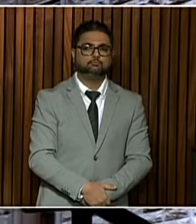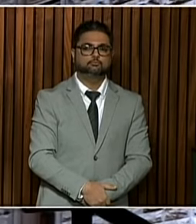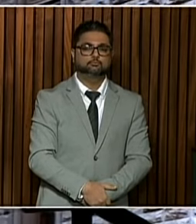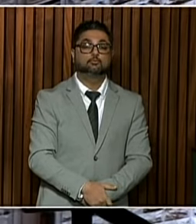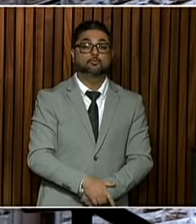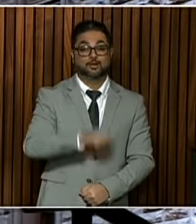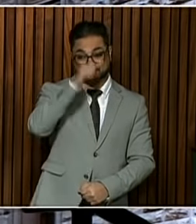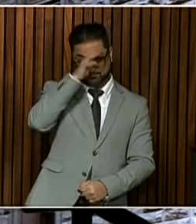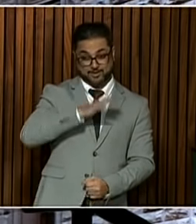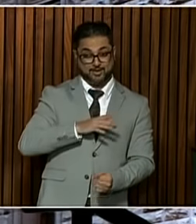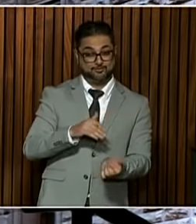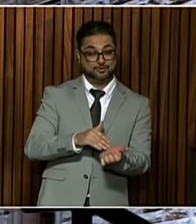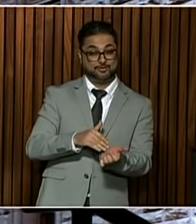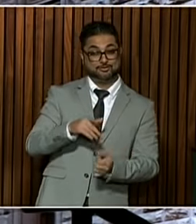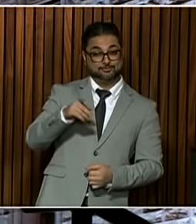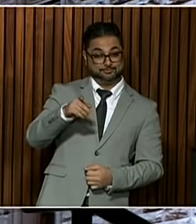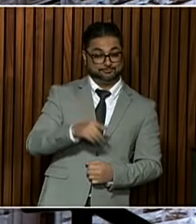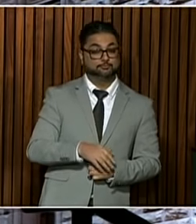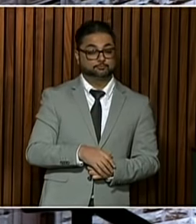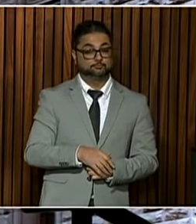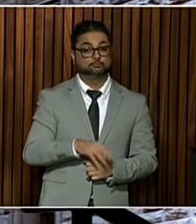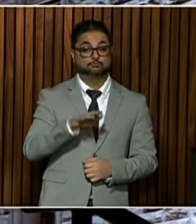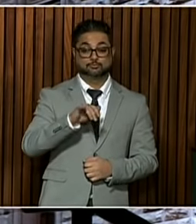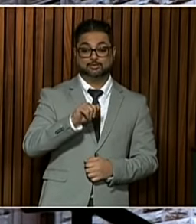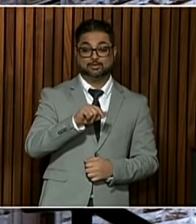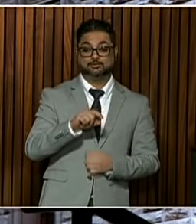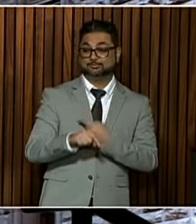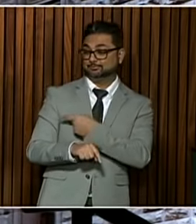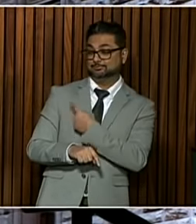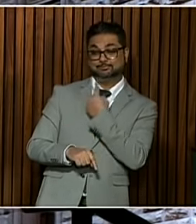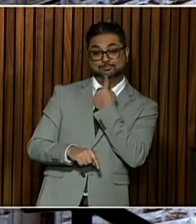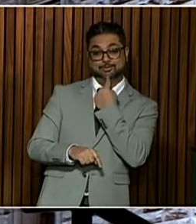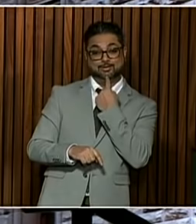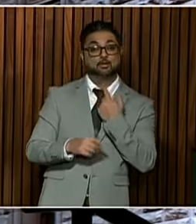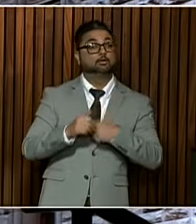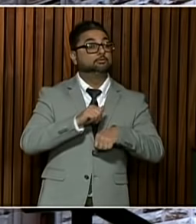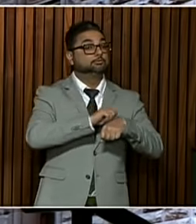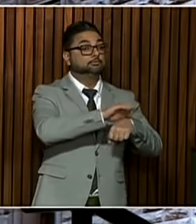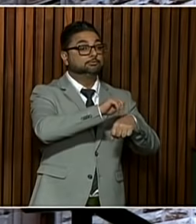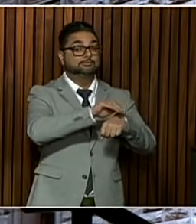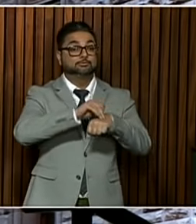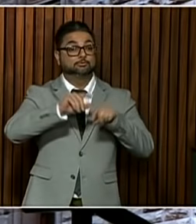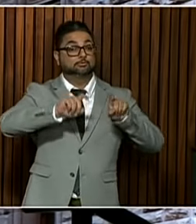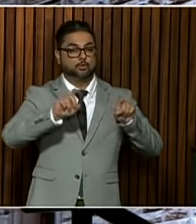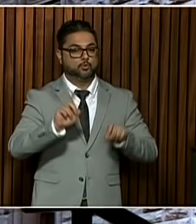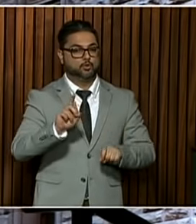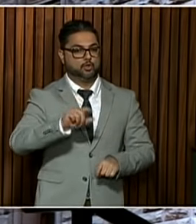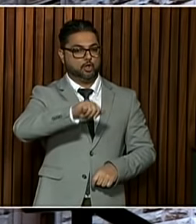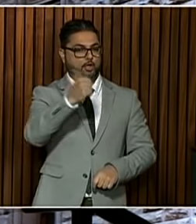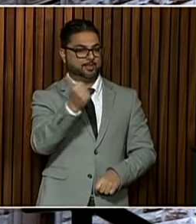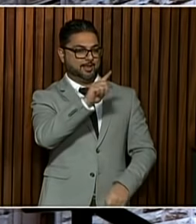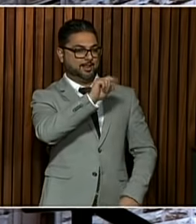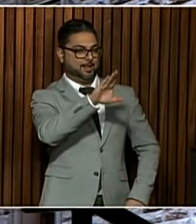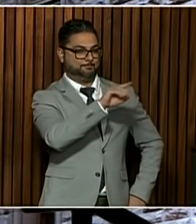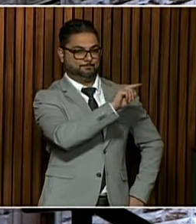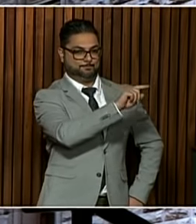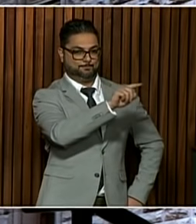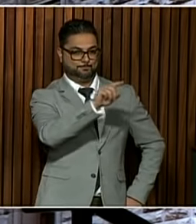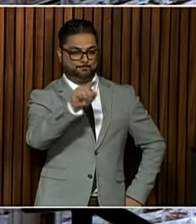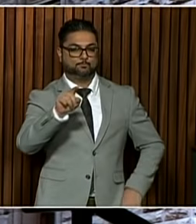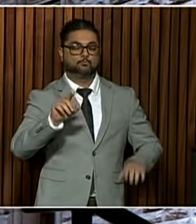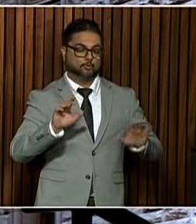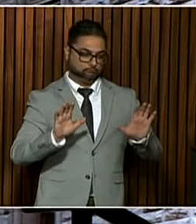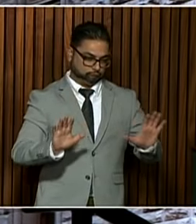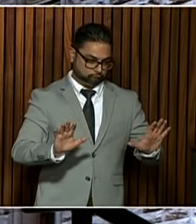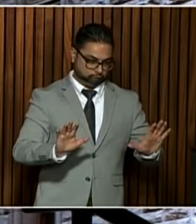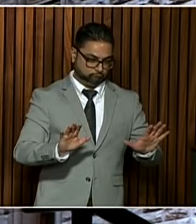there, I was doing my back of envelope with the ones we sent out to some other labs out that they haven't processed them all yet. My total that I got out of